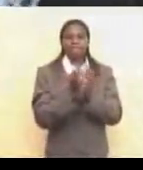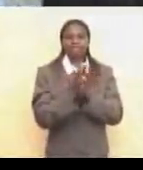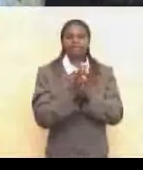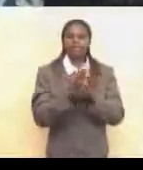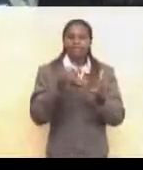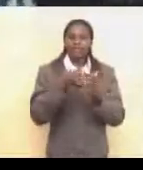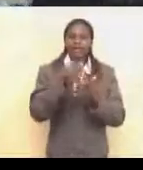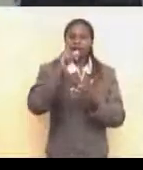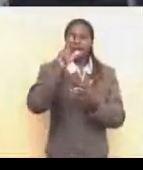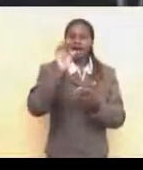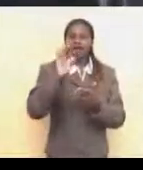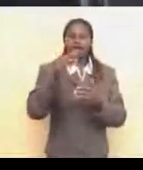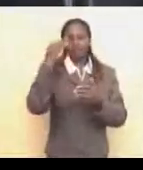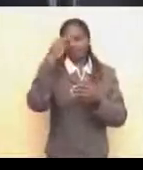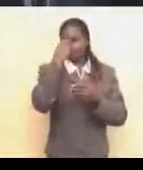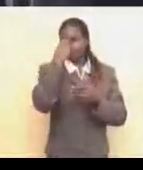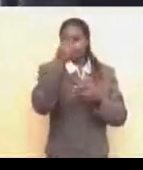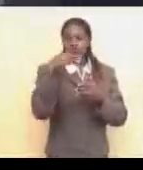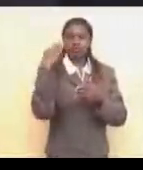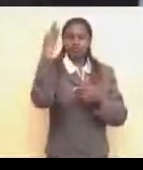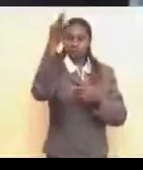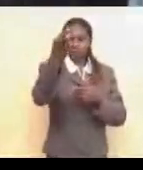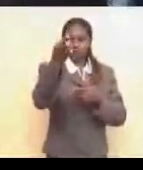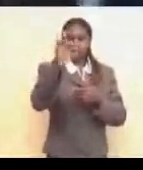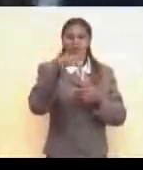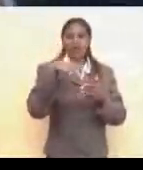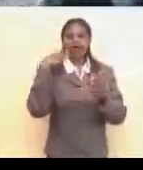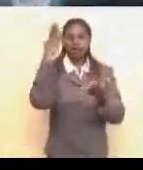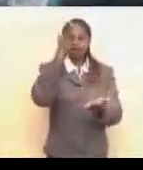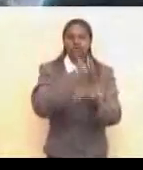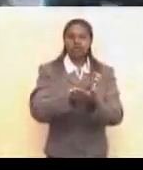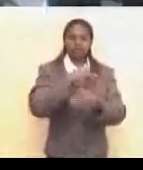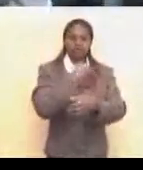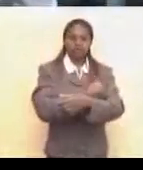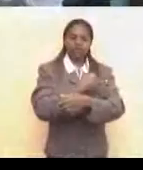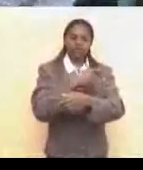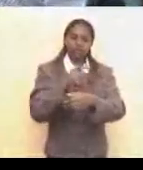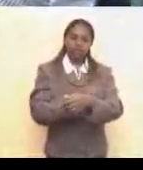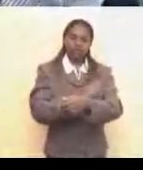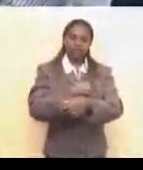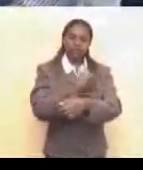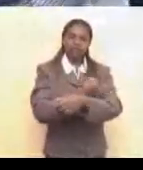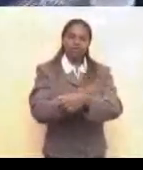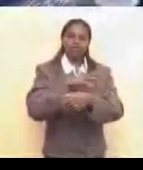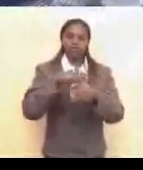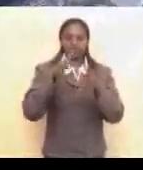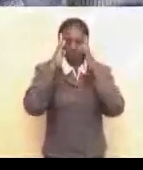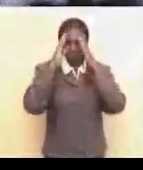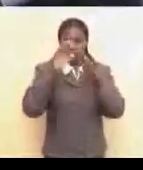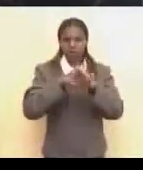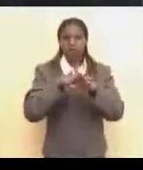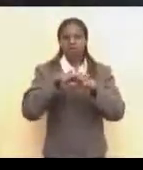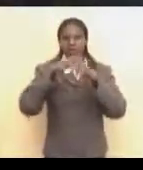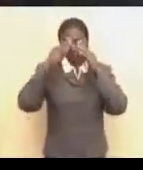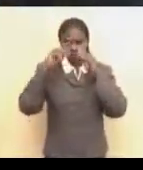It is LRF's vision that in the near future, a Haki training institute that will focus on the paralegal training will be